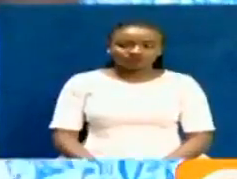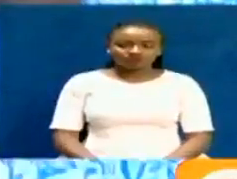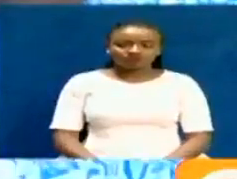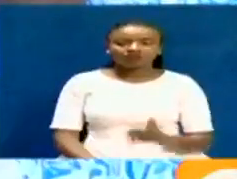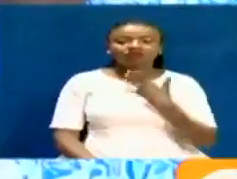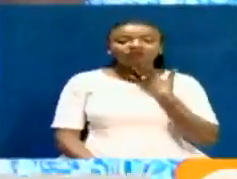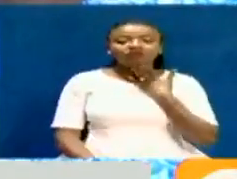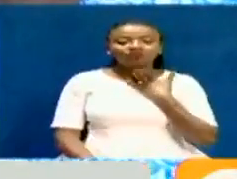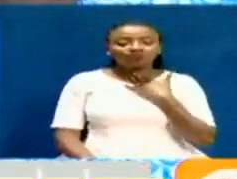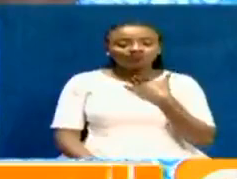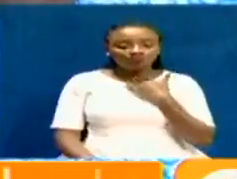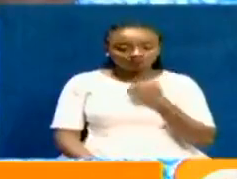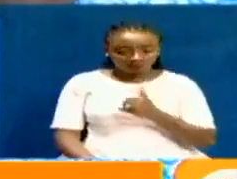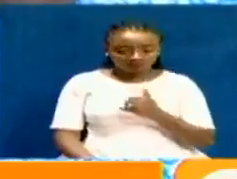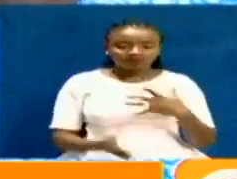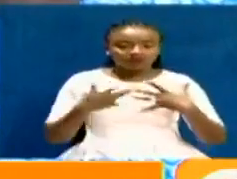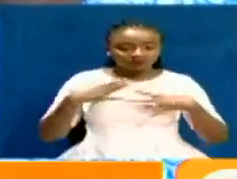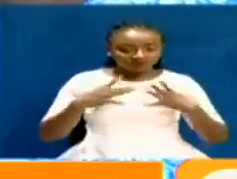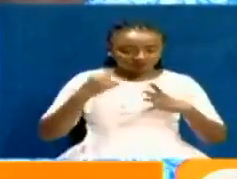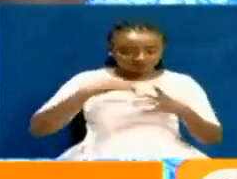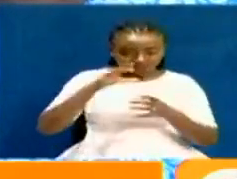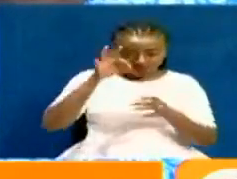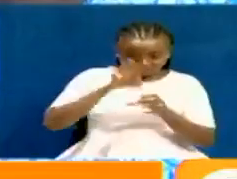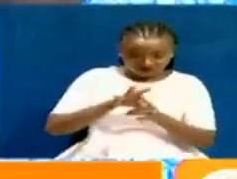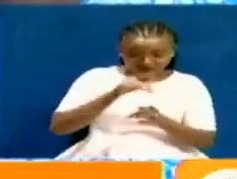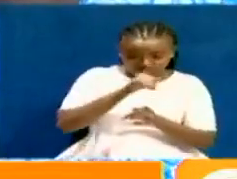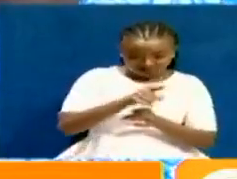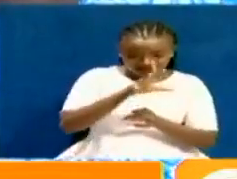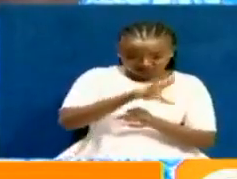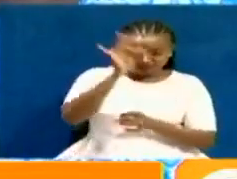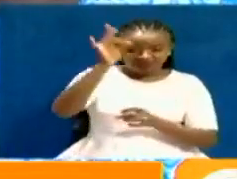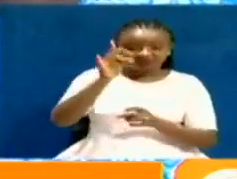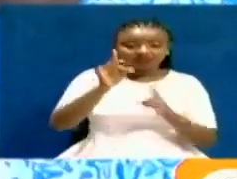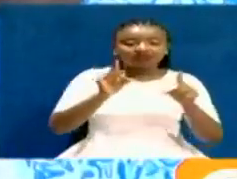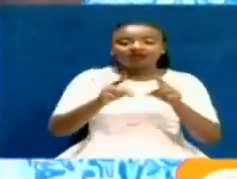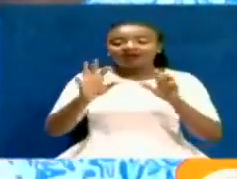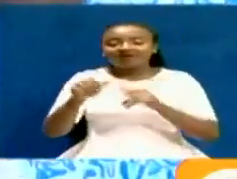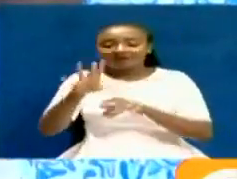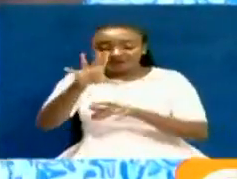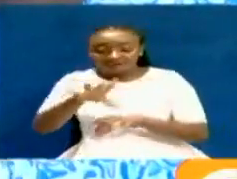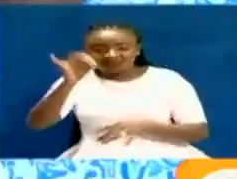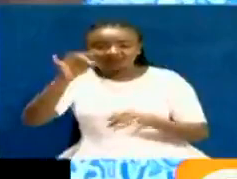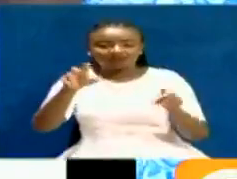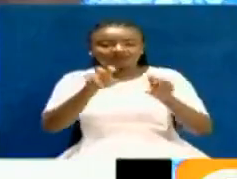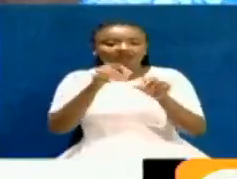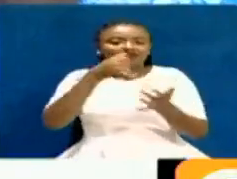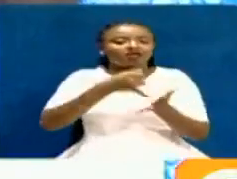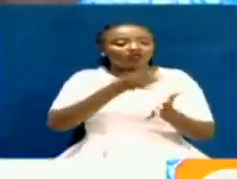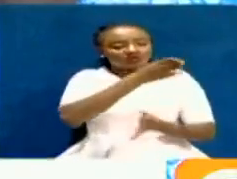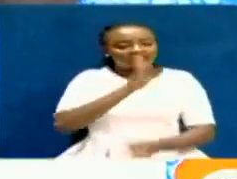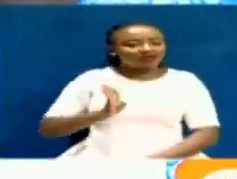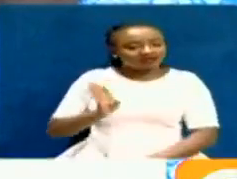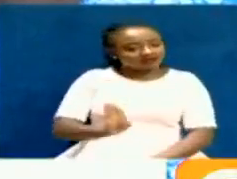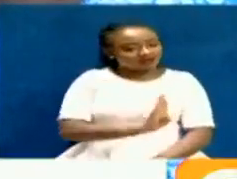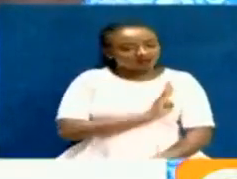Tunataka wenye tumechagua sisi na wenye wamechaguliwa na wakulima wakae kwa bodi ya KTDA ili hali waweze